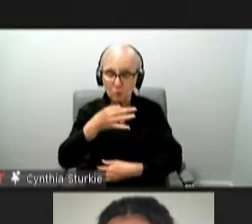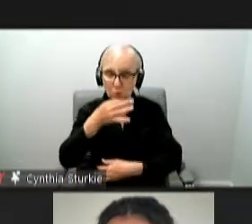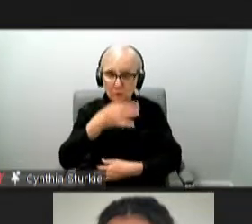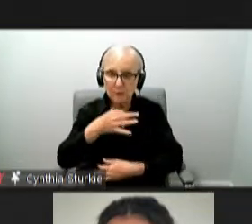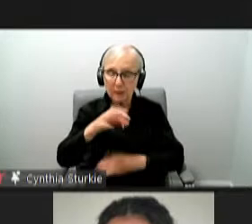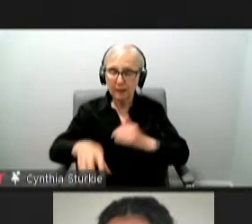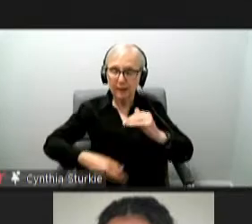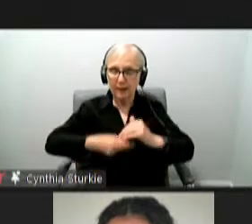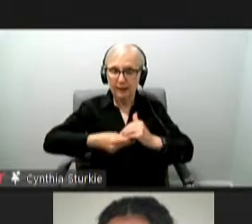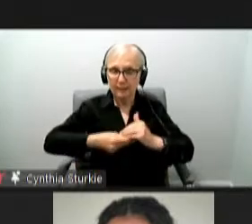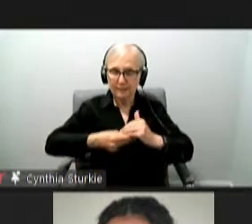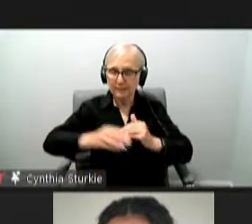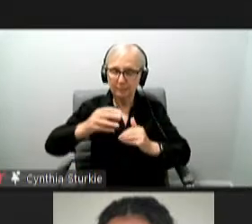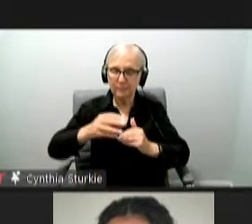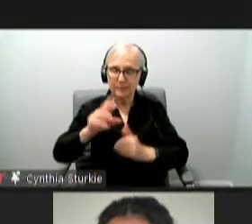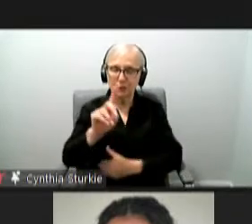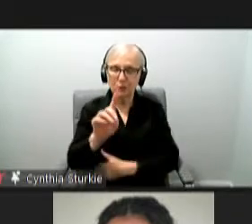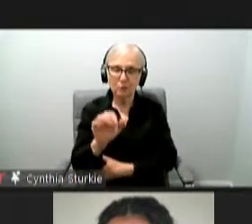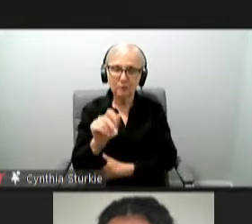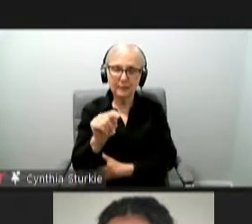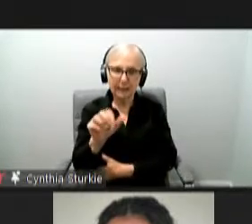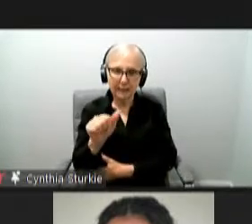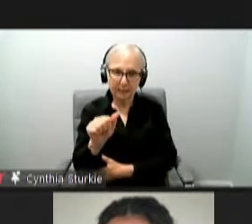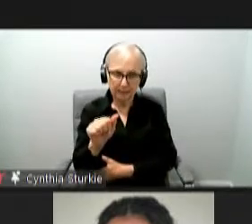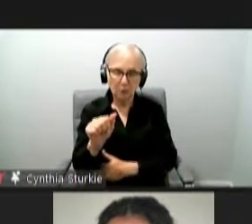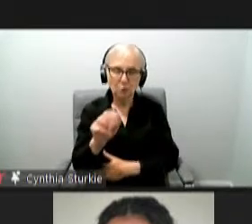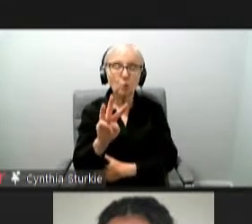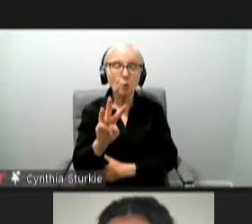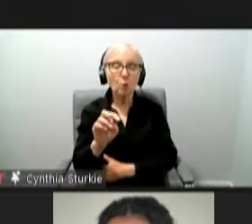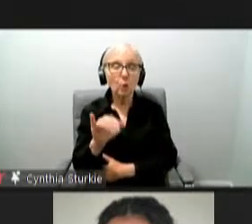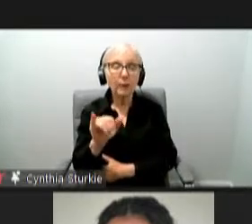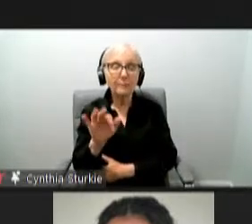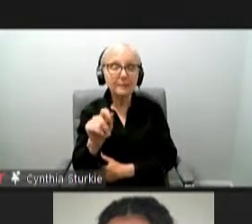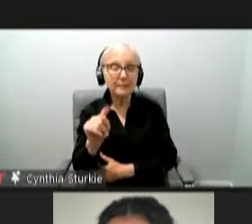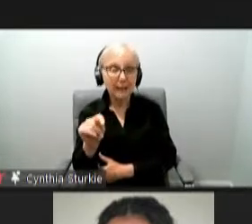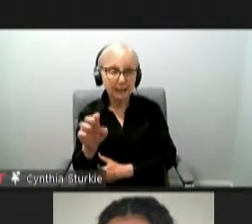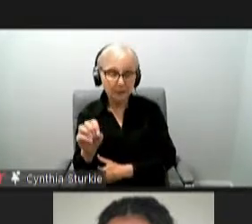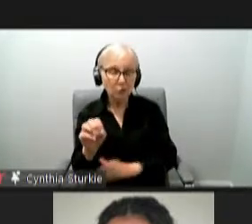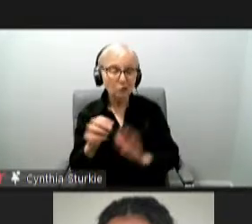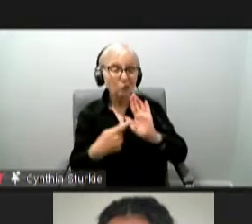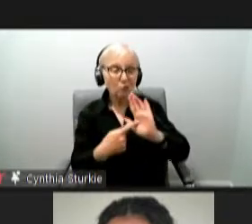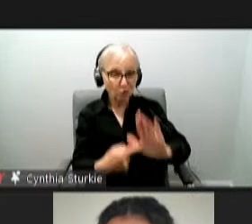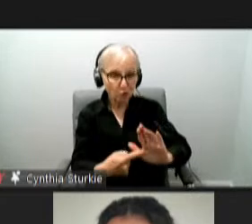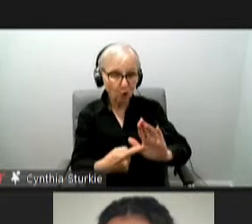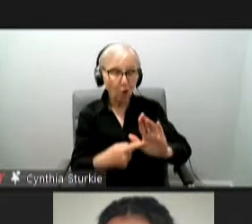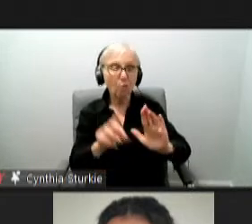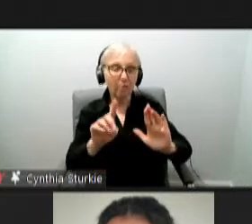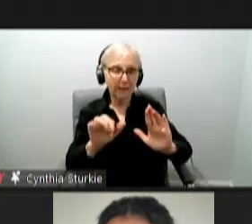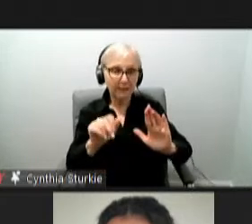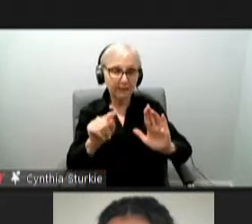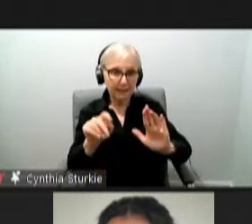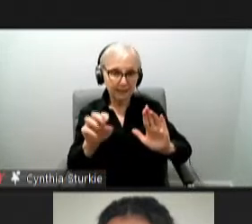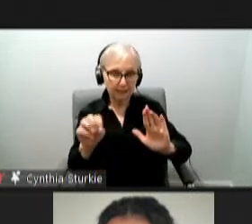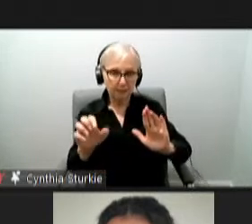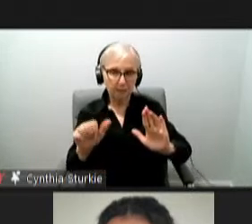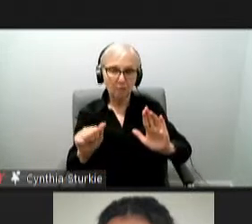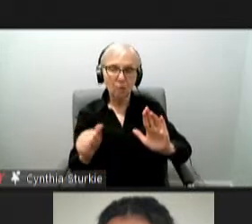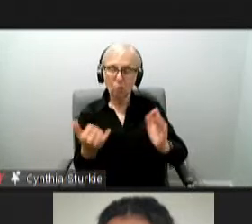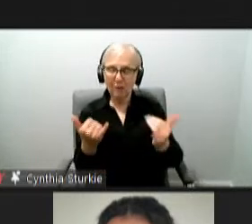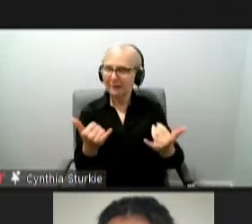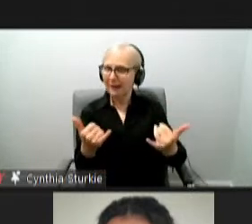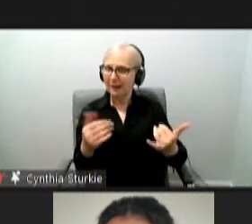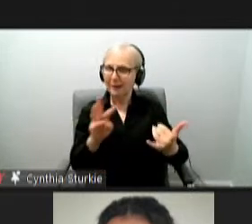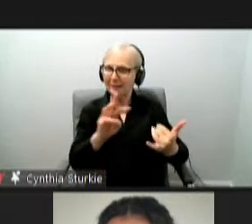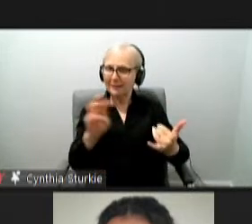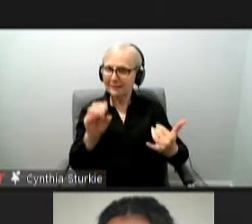be adding some additional data to our website to show that data regularly. At this point, it does look like about 60%